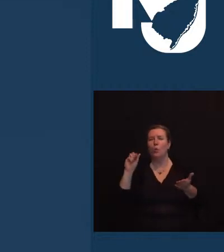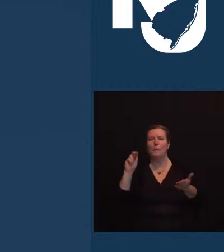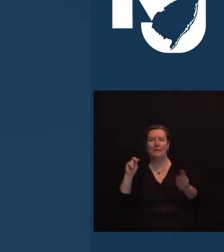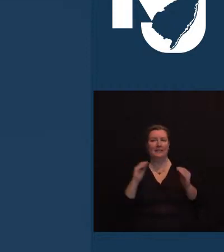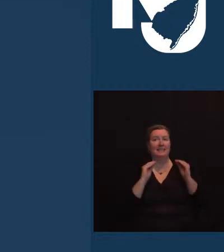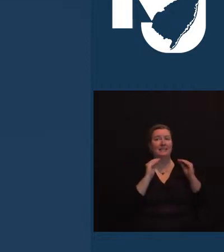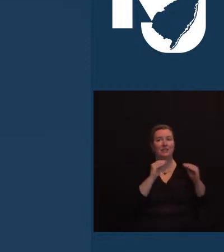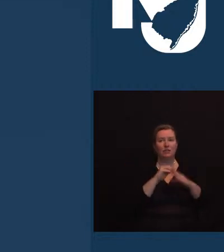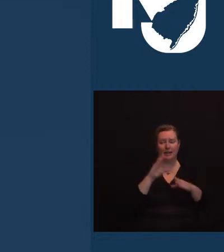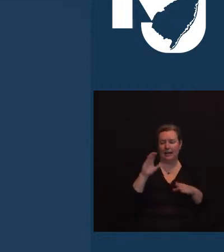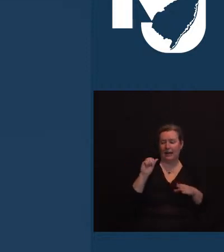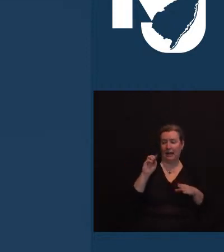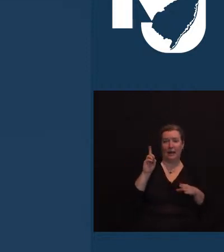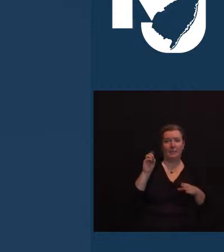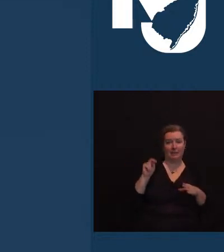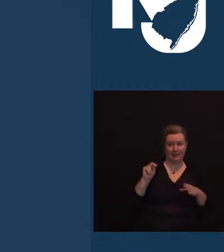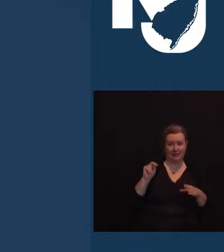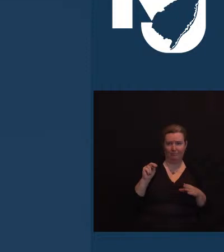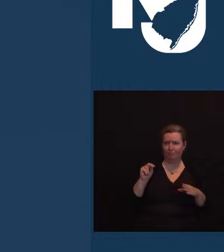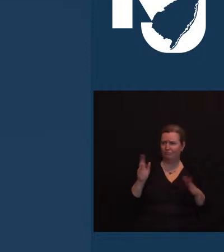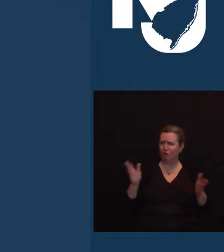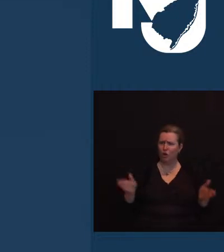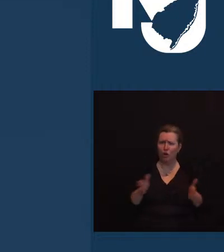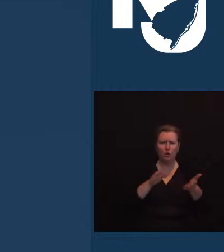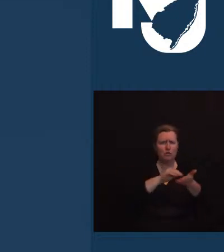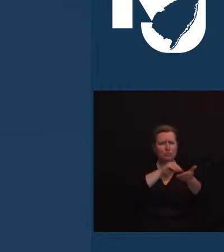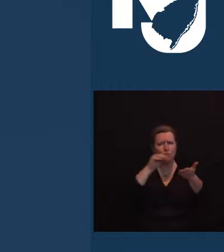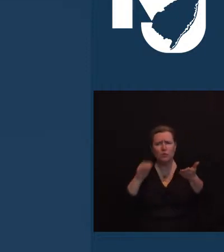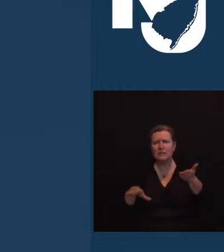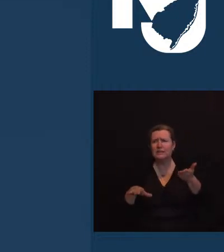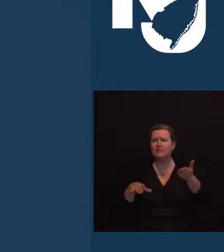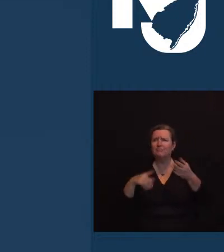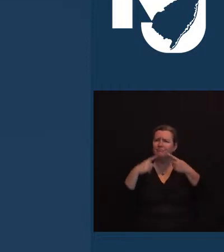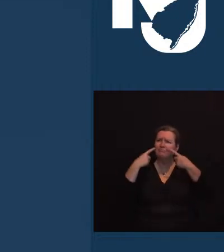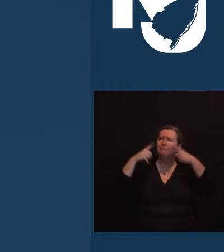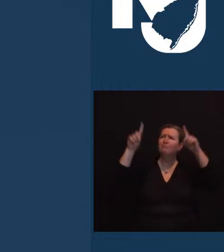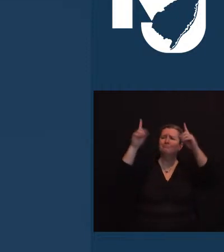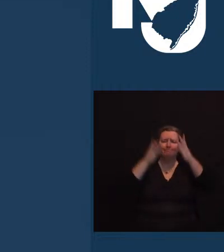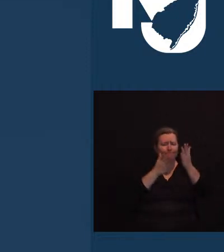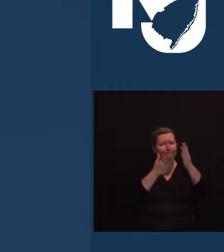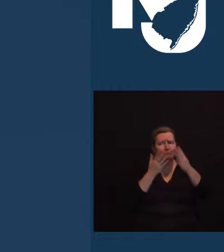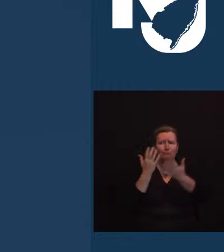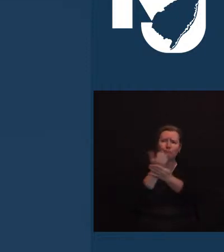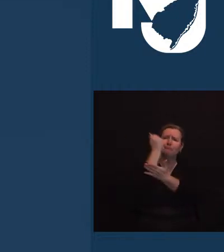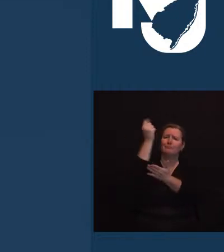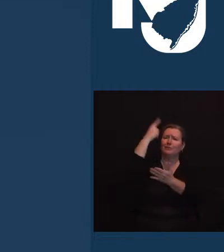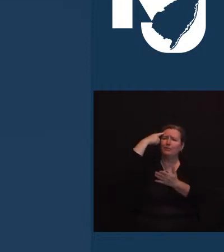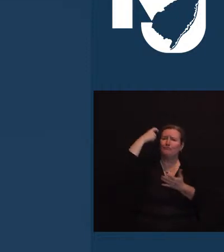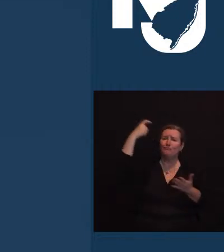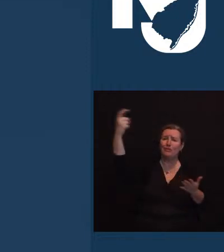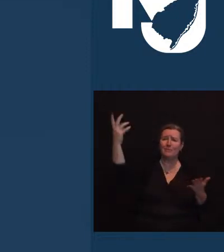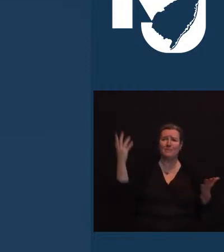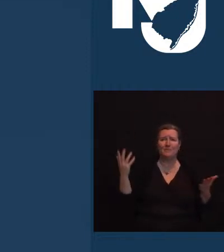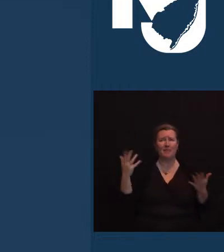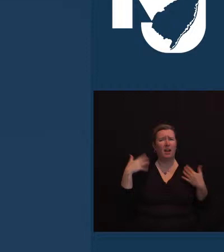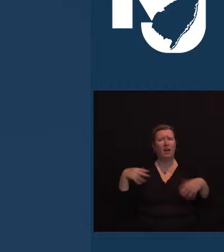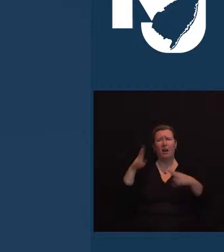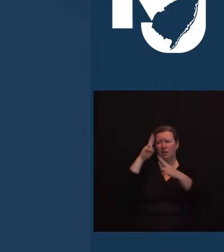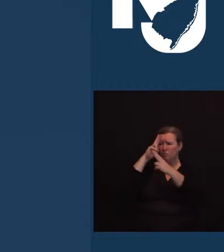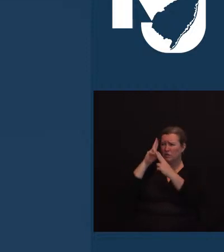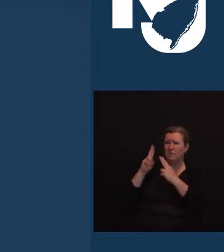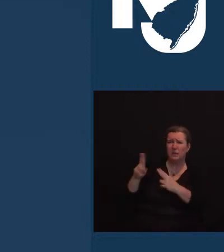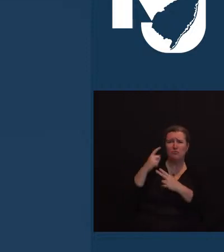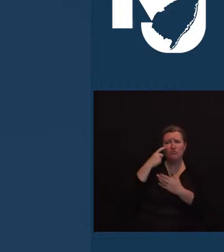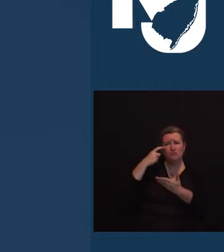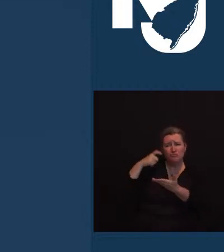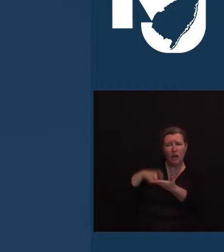and cheerleading them to fulfill their potential. For her efforts and because of the respect she earned, she was recognized as a Teacher of the